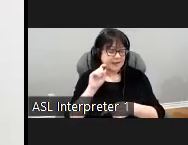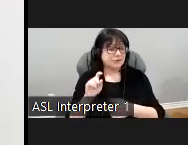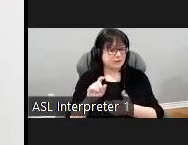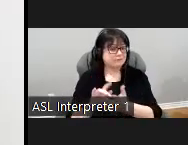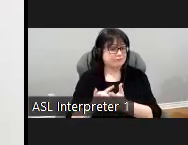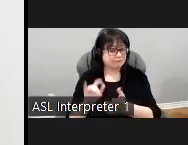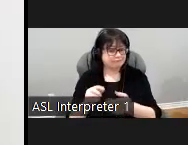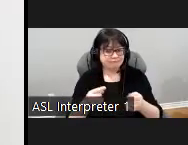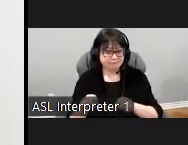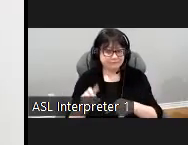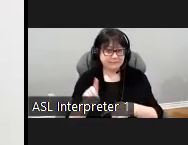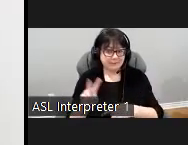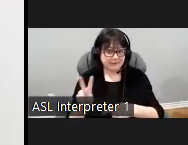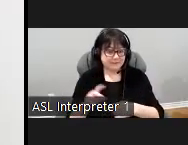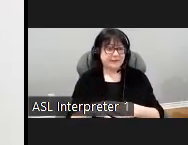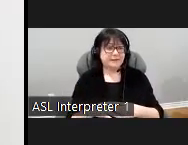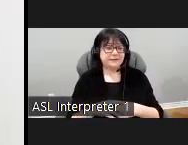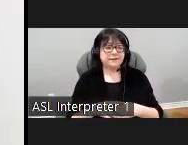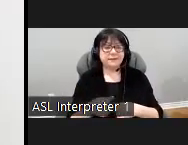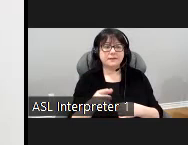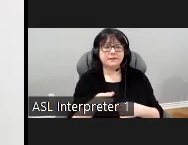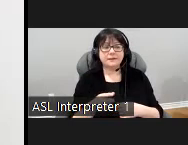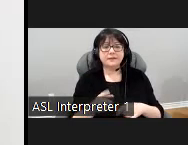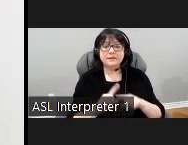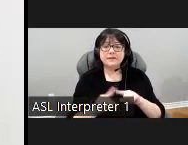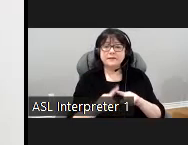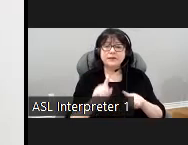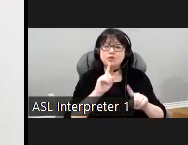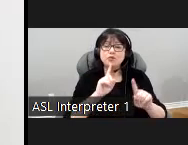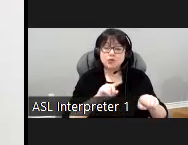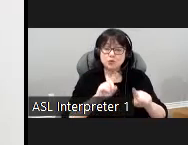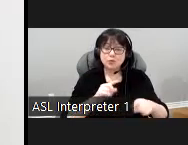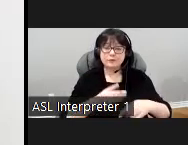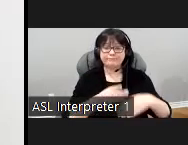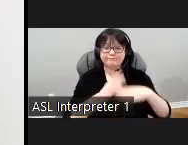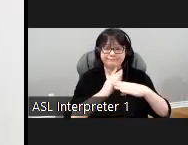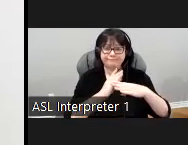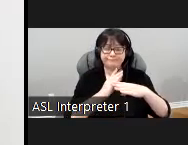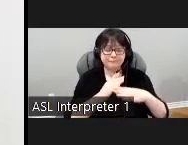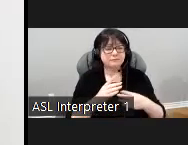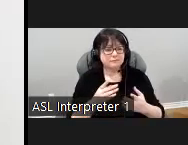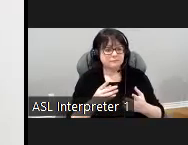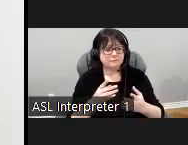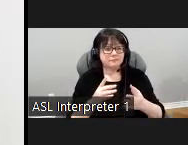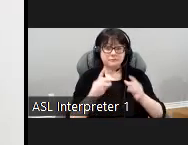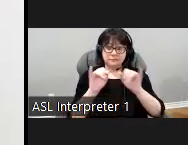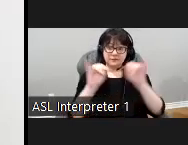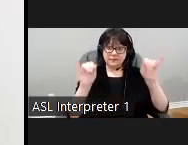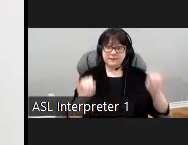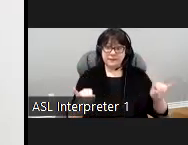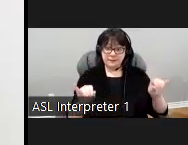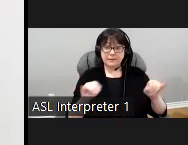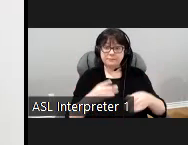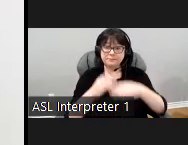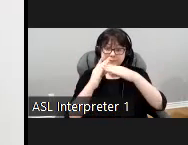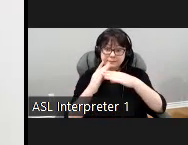to reporting. And that's, from a systemic level, also goes to this idea that people